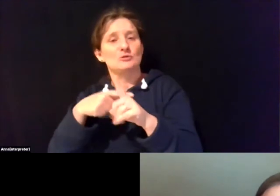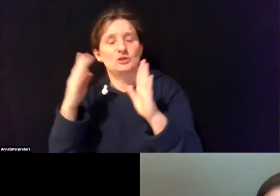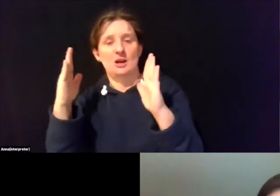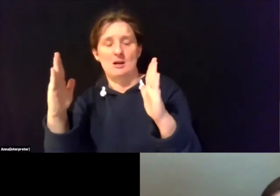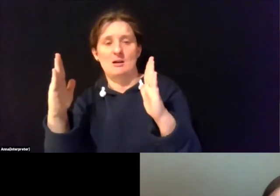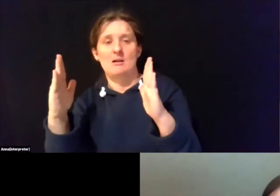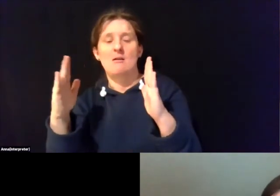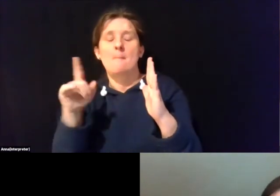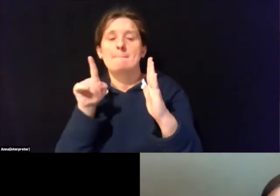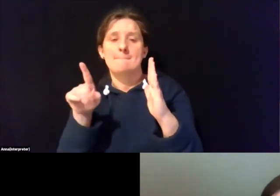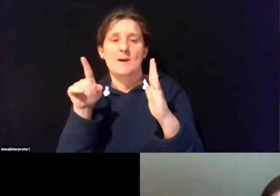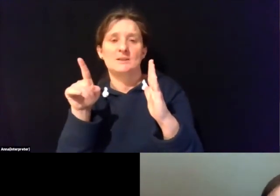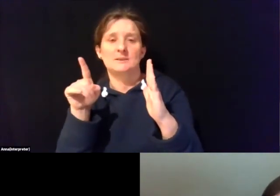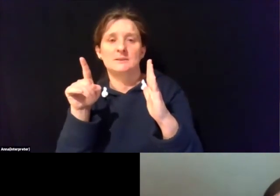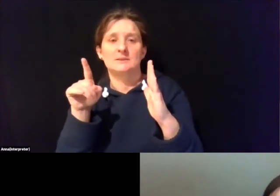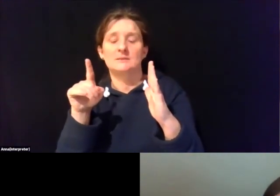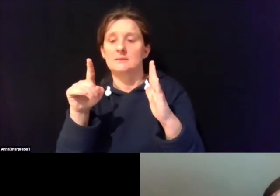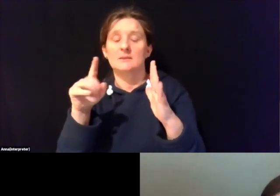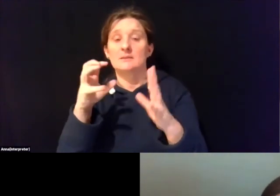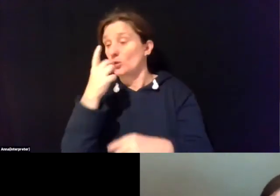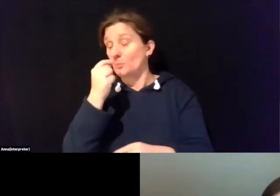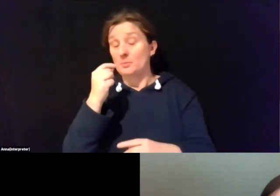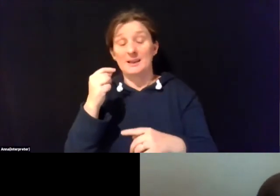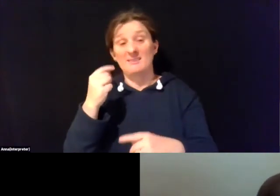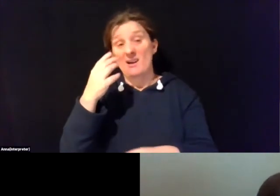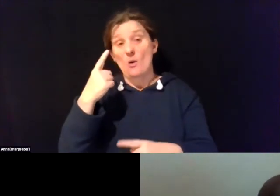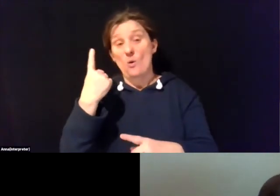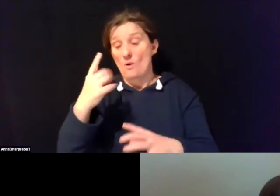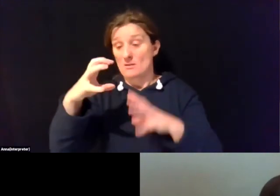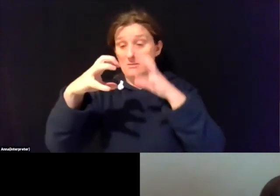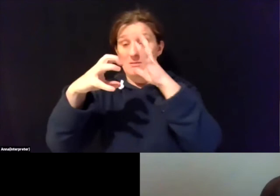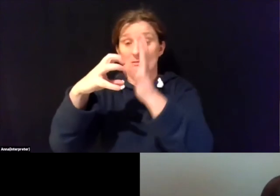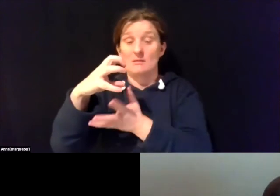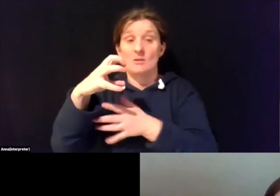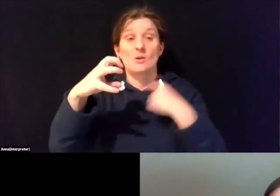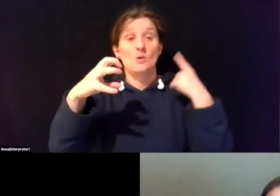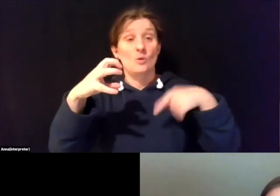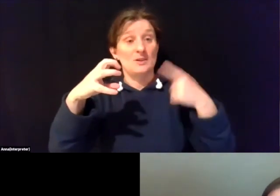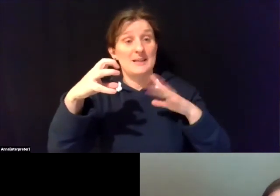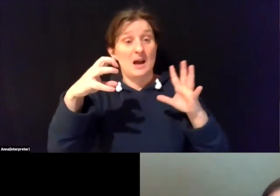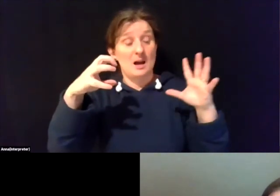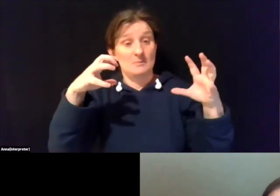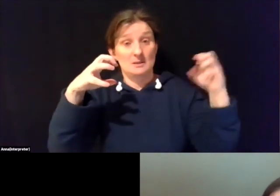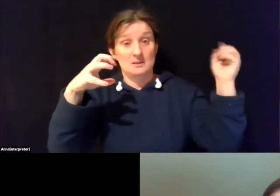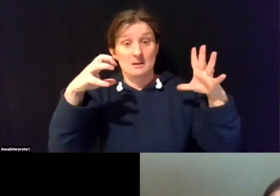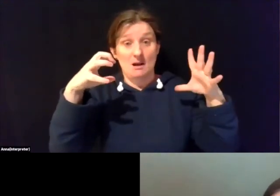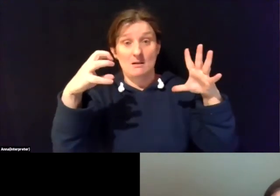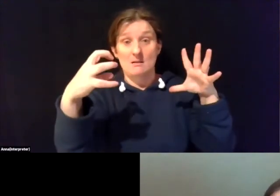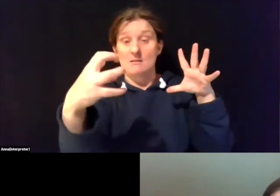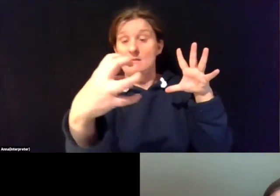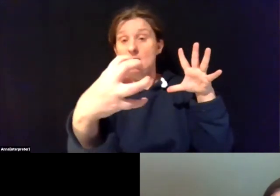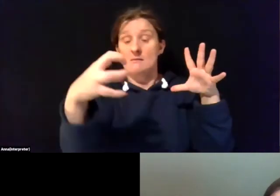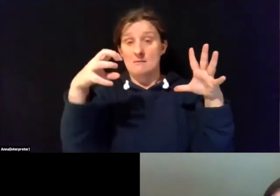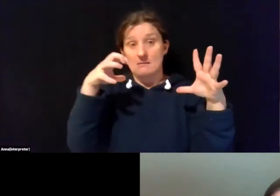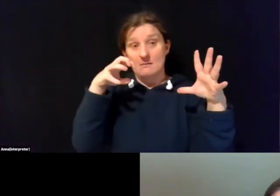of the planet facing the star, just as the moon keeps its same face facing us. And that probably creates a very strange environment to live